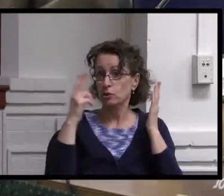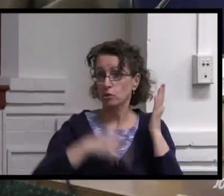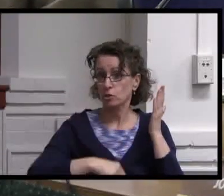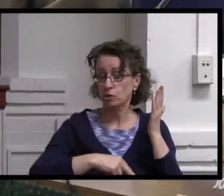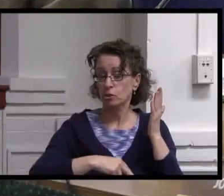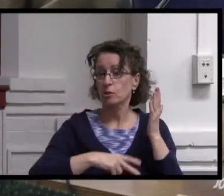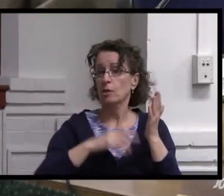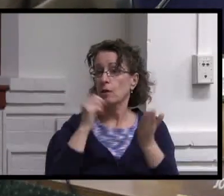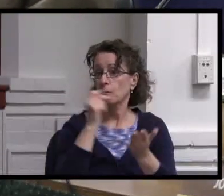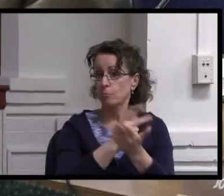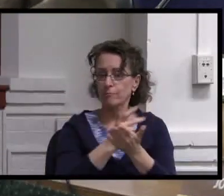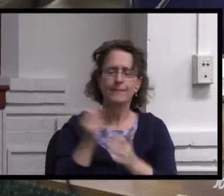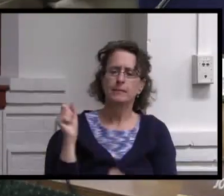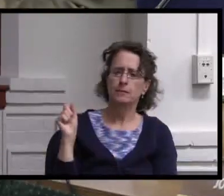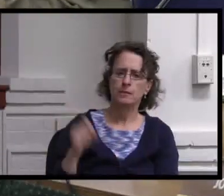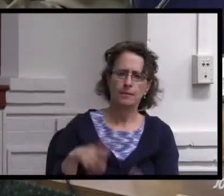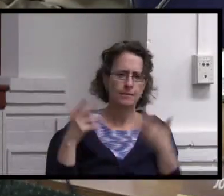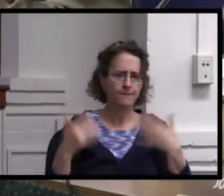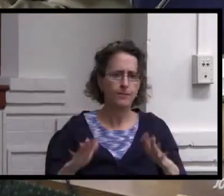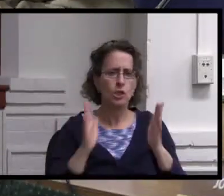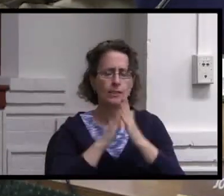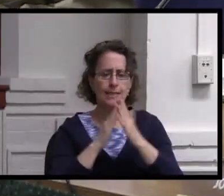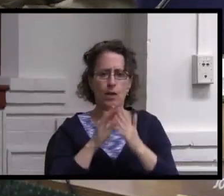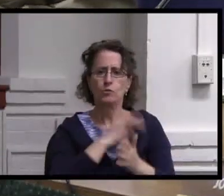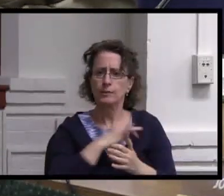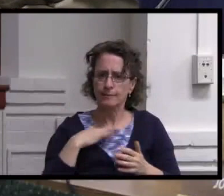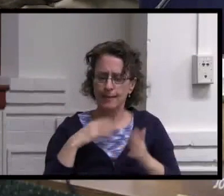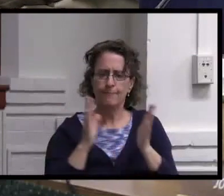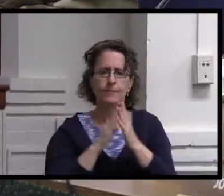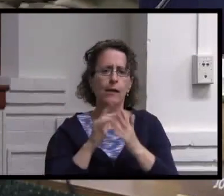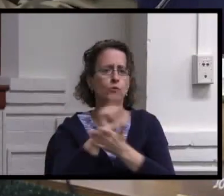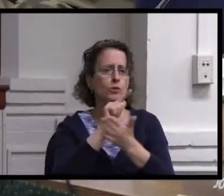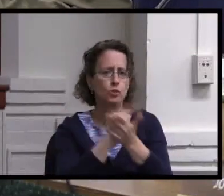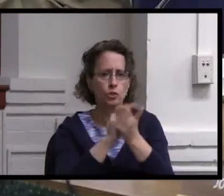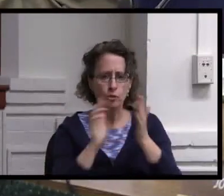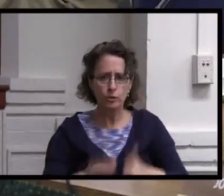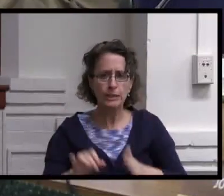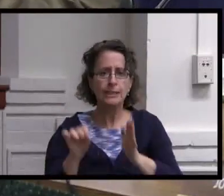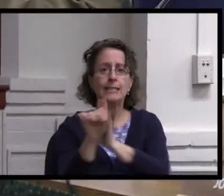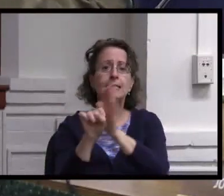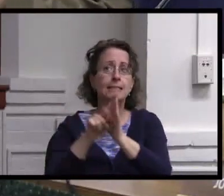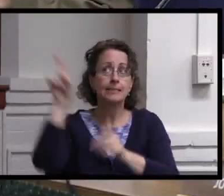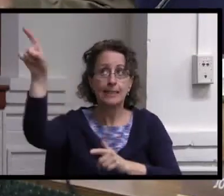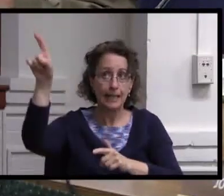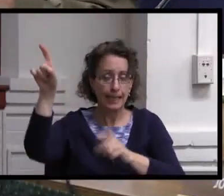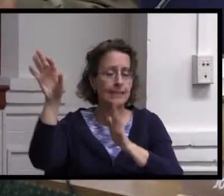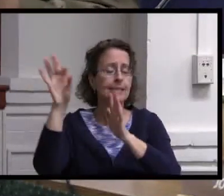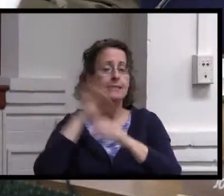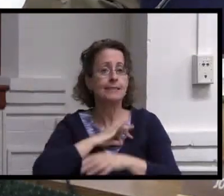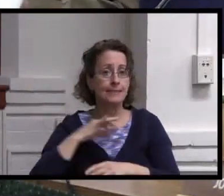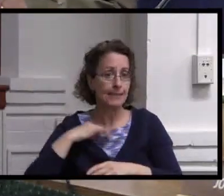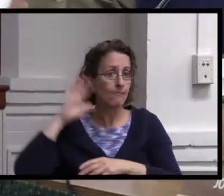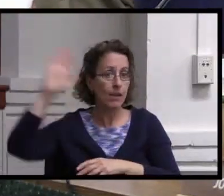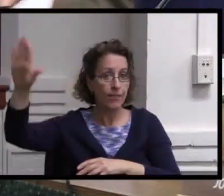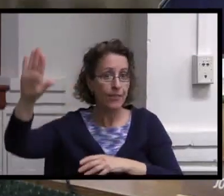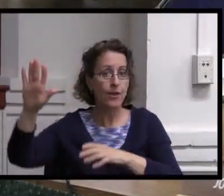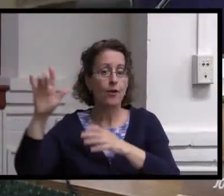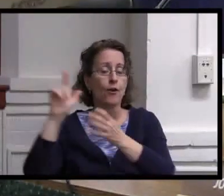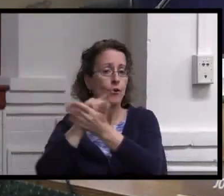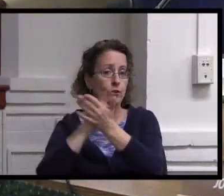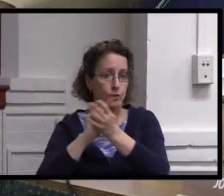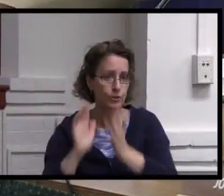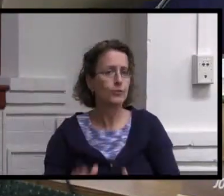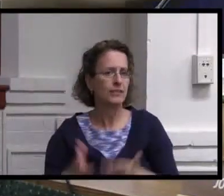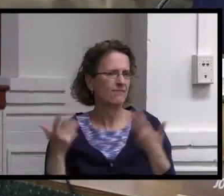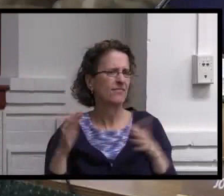okay. Yes. Town staff, town attorney, state staff, and state attorneys all recommend approval. Okay, good. Does anyone in the public have any questions